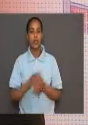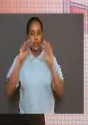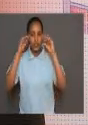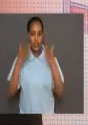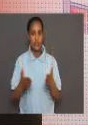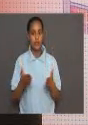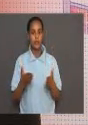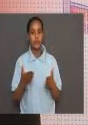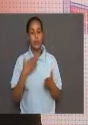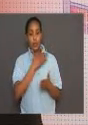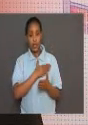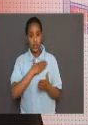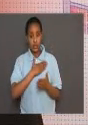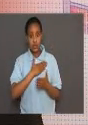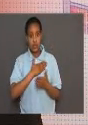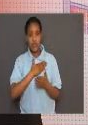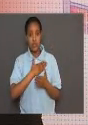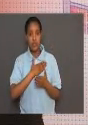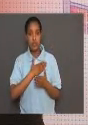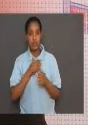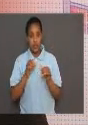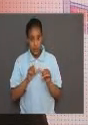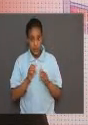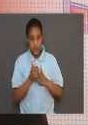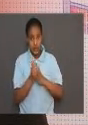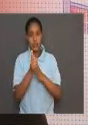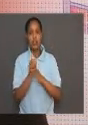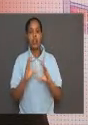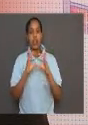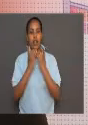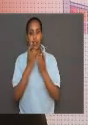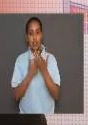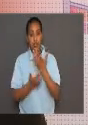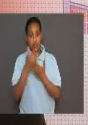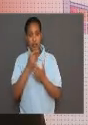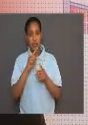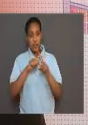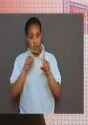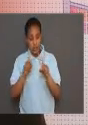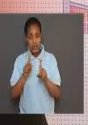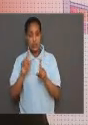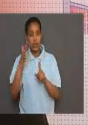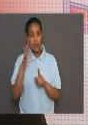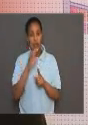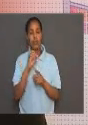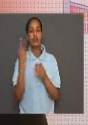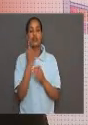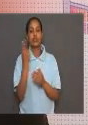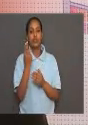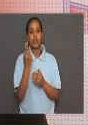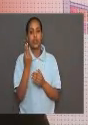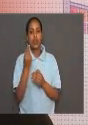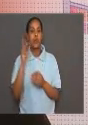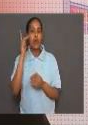Teacher, please lead the class in a discussion about the various types and uses